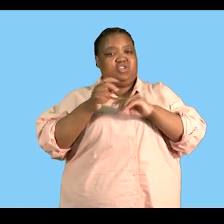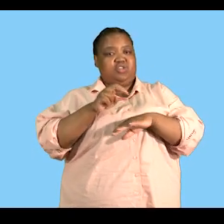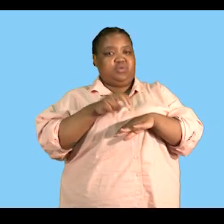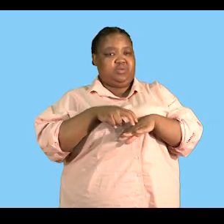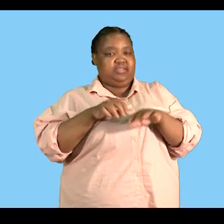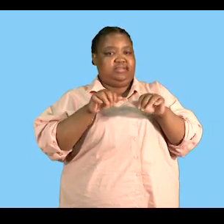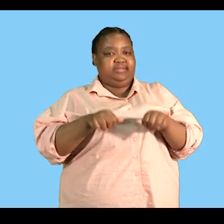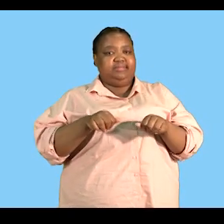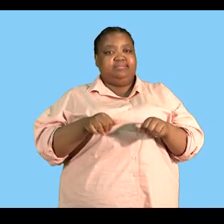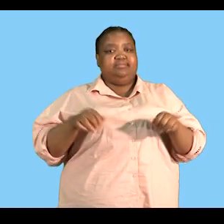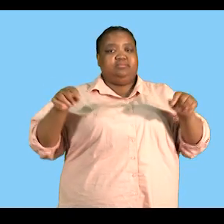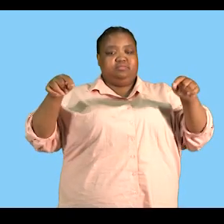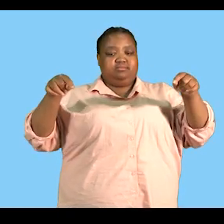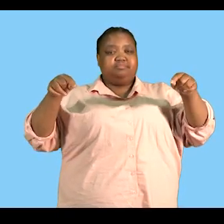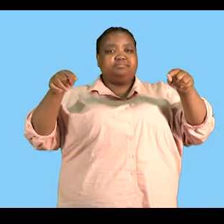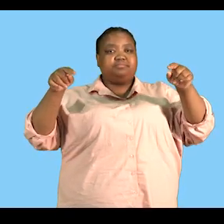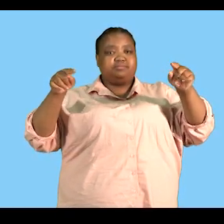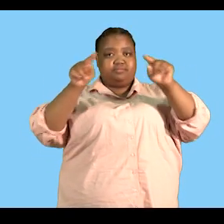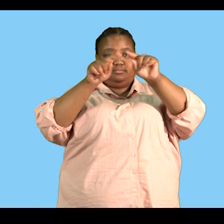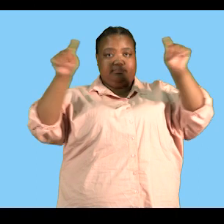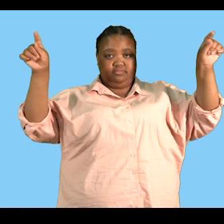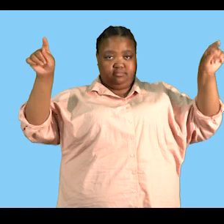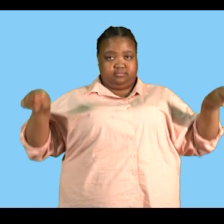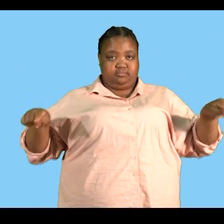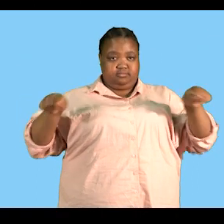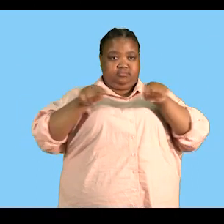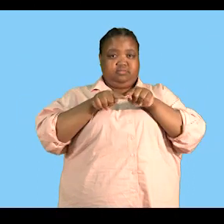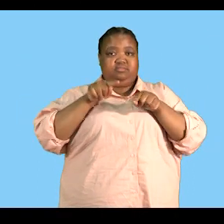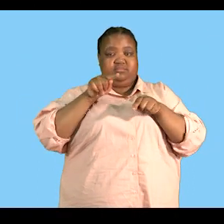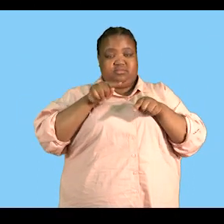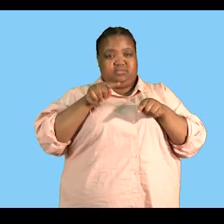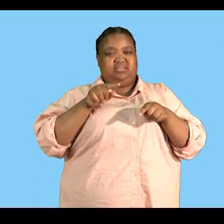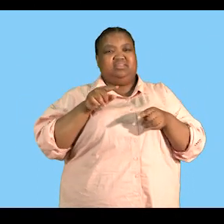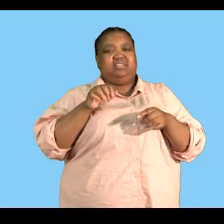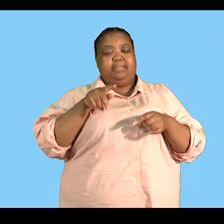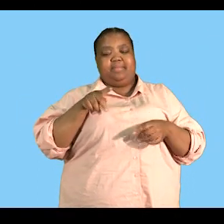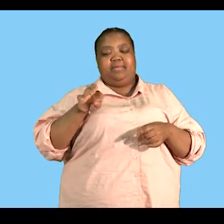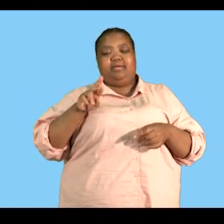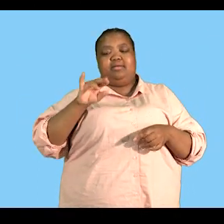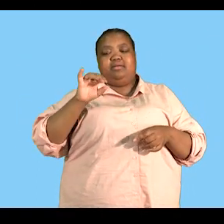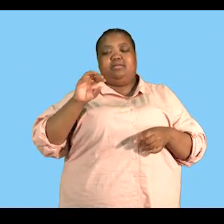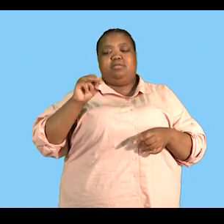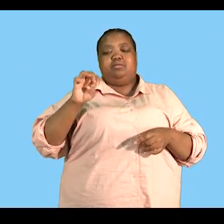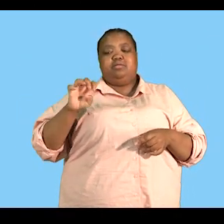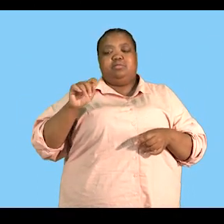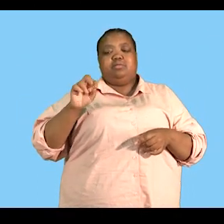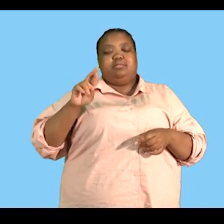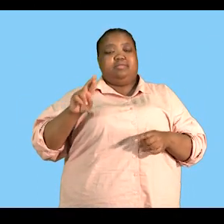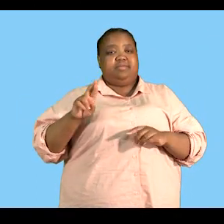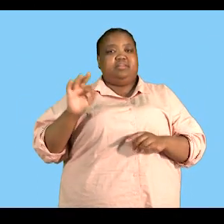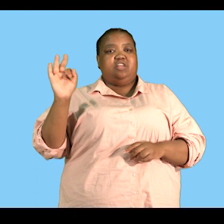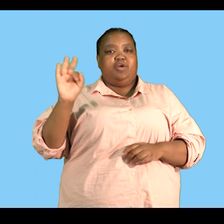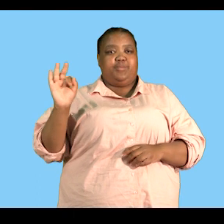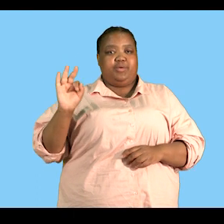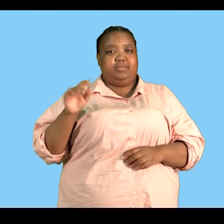Determine the perimeter of the rectangular diagram in centimeters using the formula perimeter is